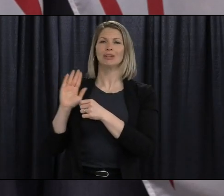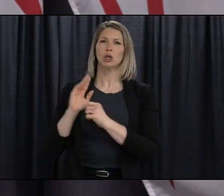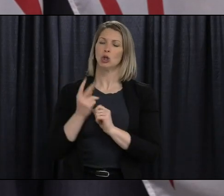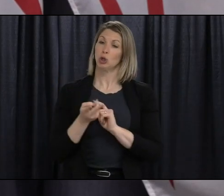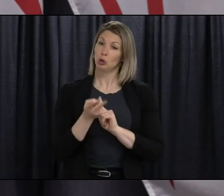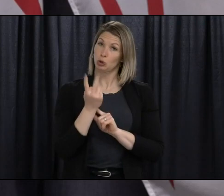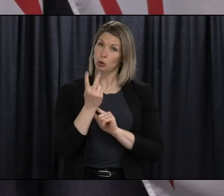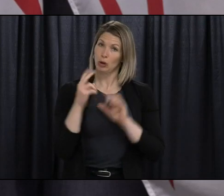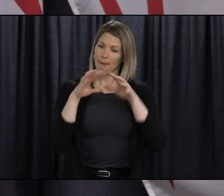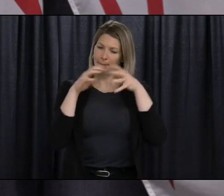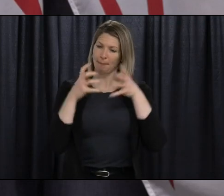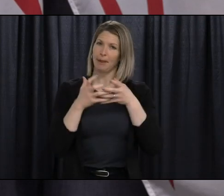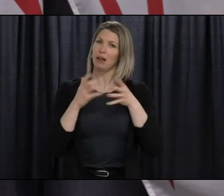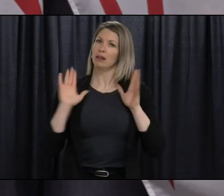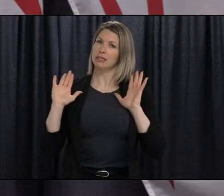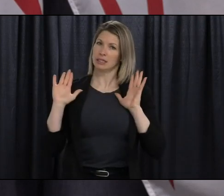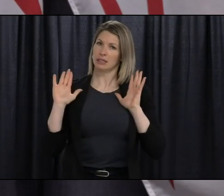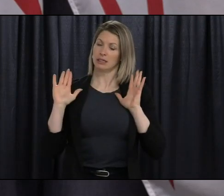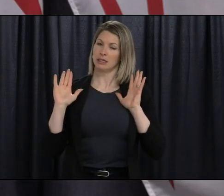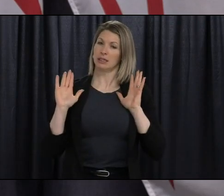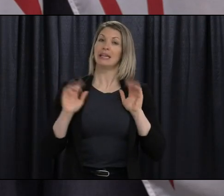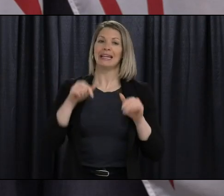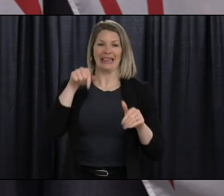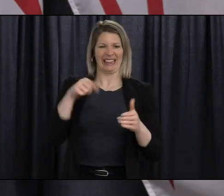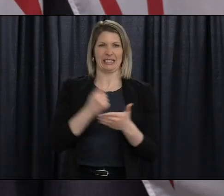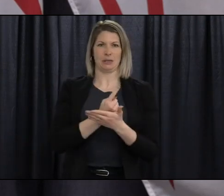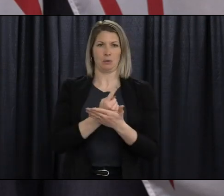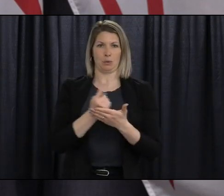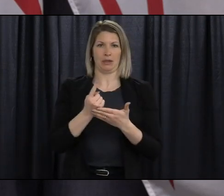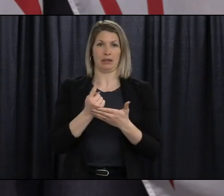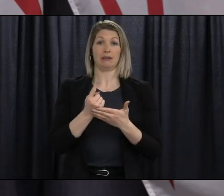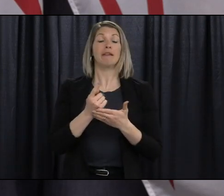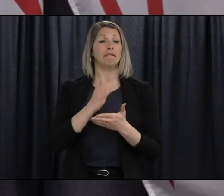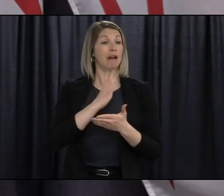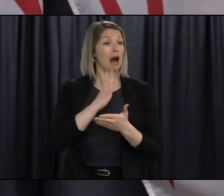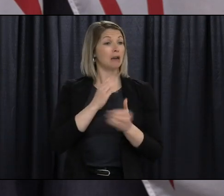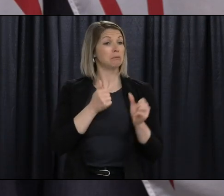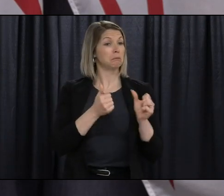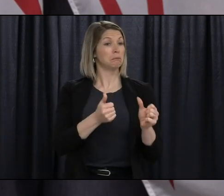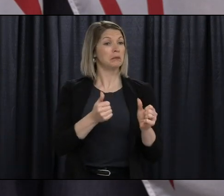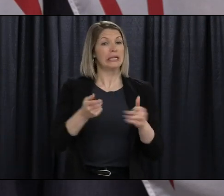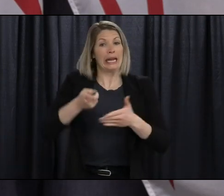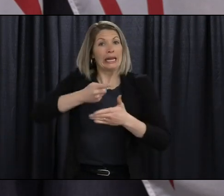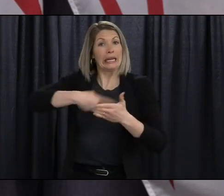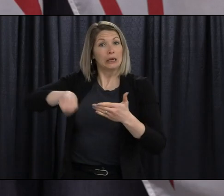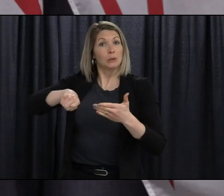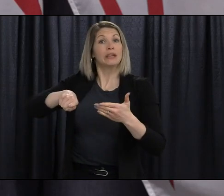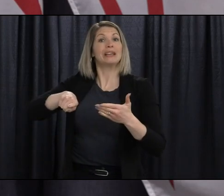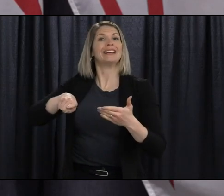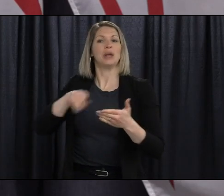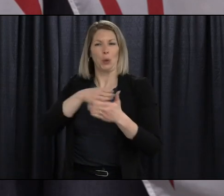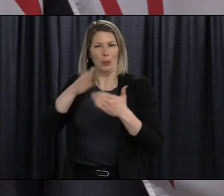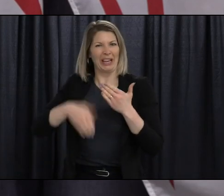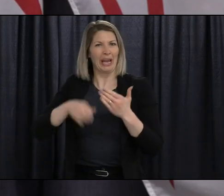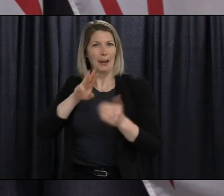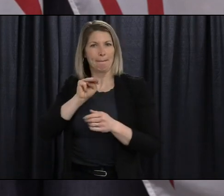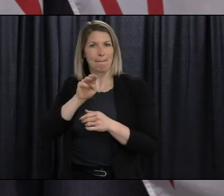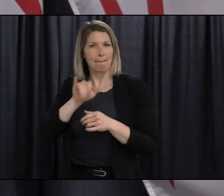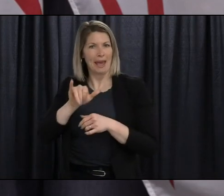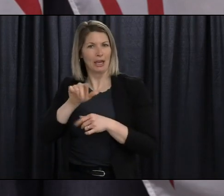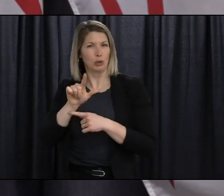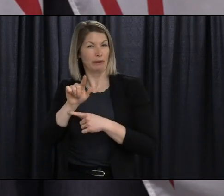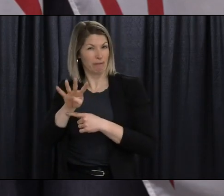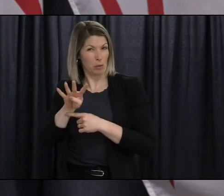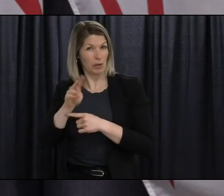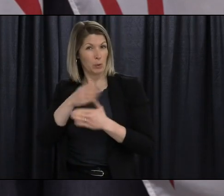look forward to will not be the same this year. However, this does not mean we cannot still do some of the things we enjoy outside with members